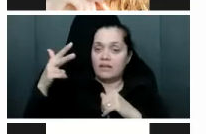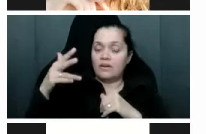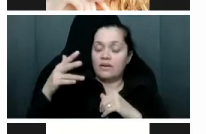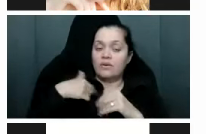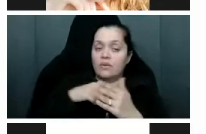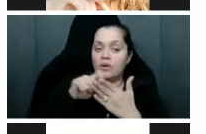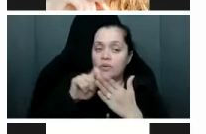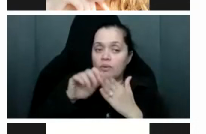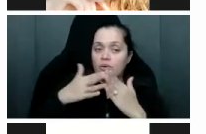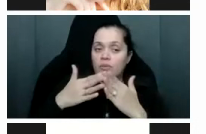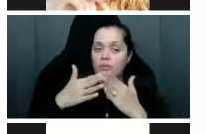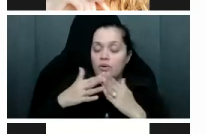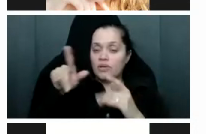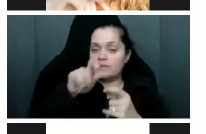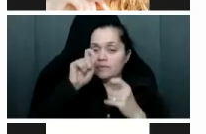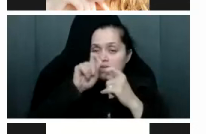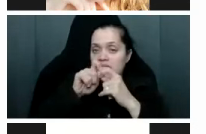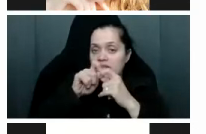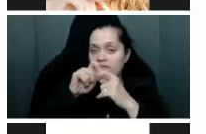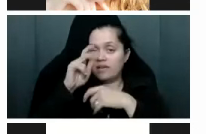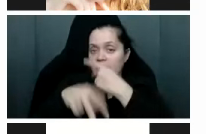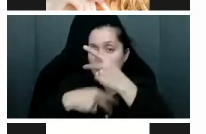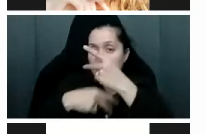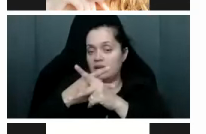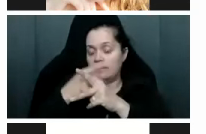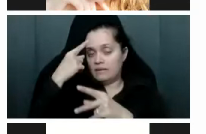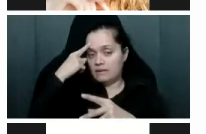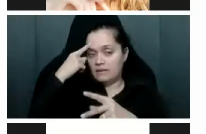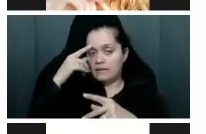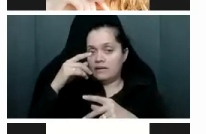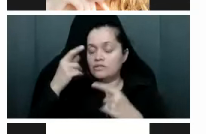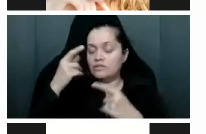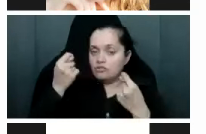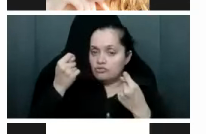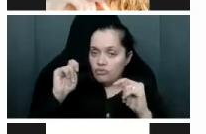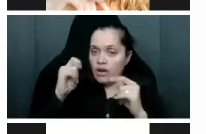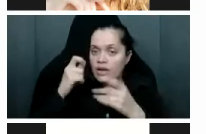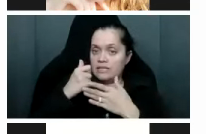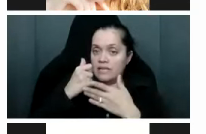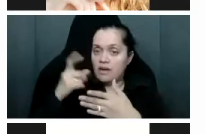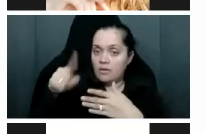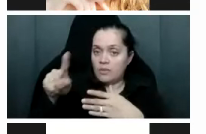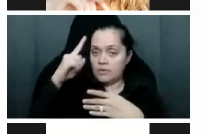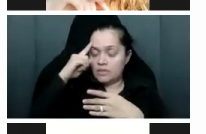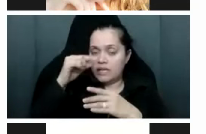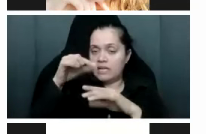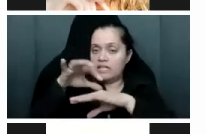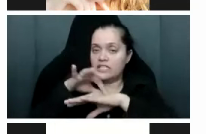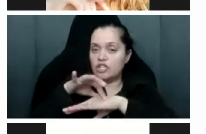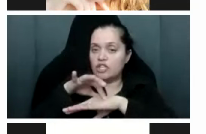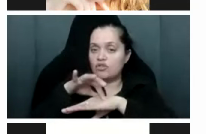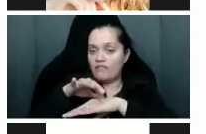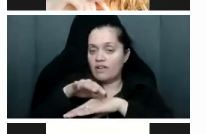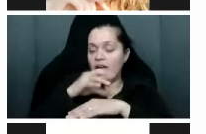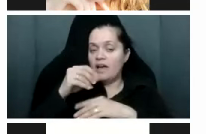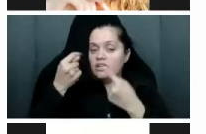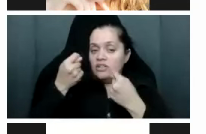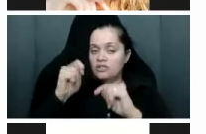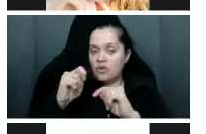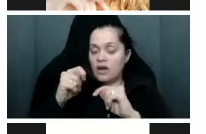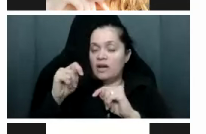textbook with a particular format in mind to try to help you to think geographically and to try to